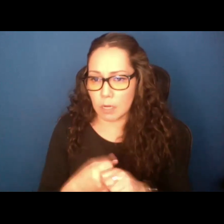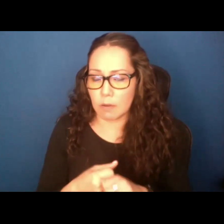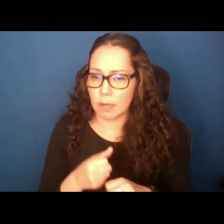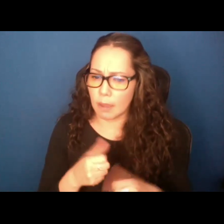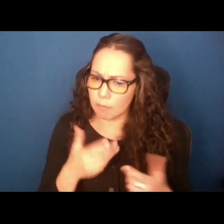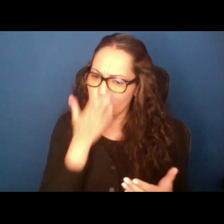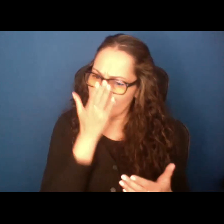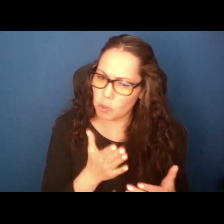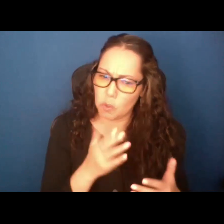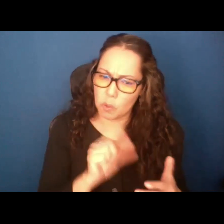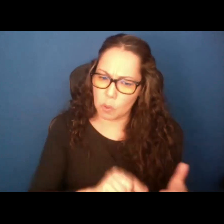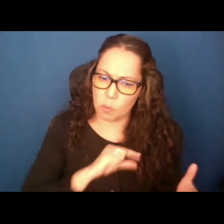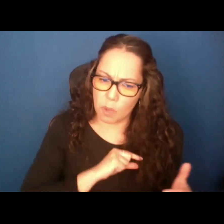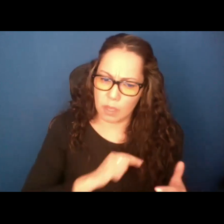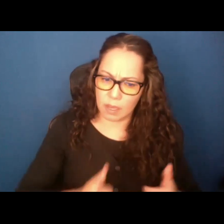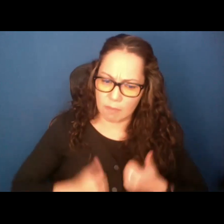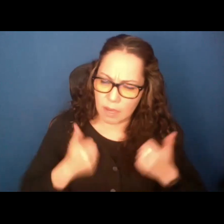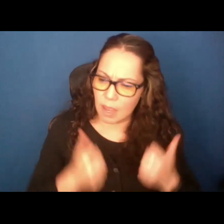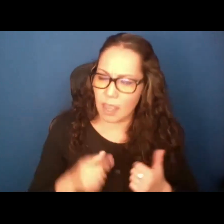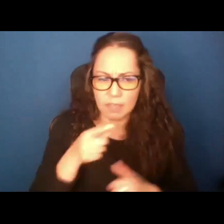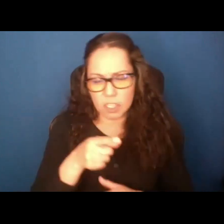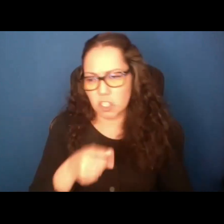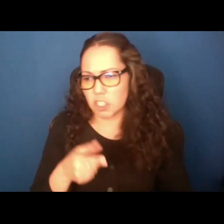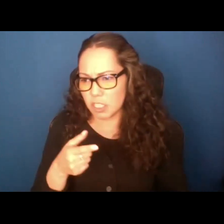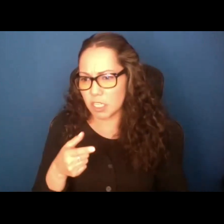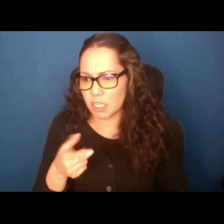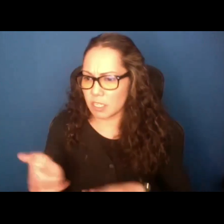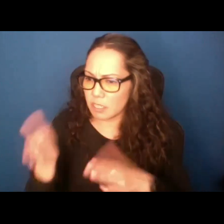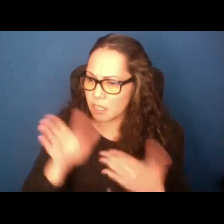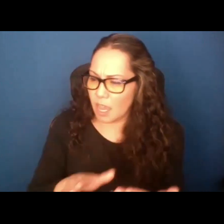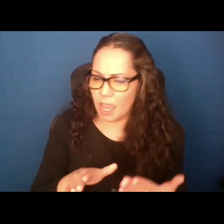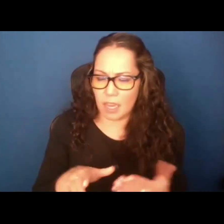and she died having to be reassured that we had not abandoned her.